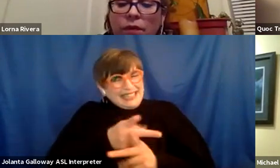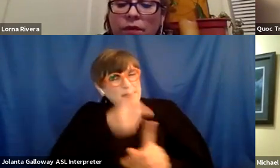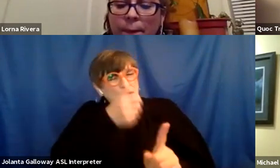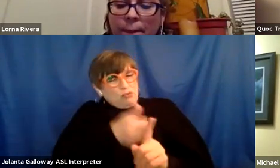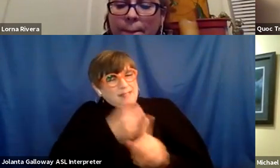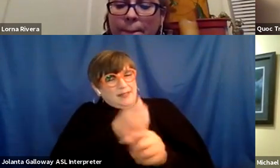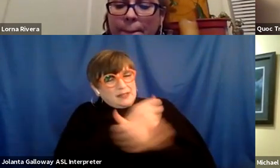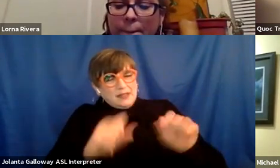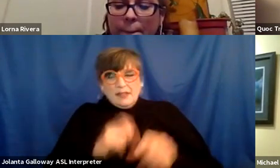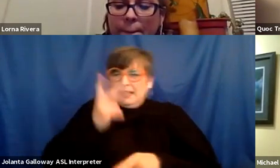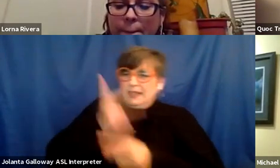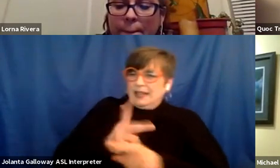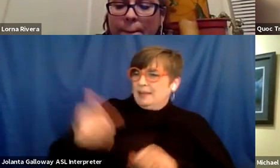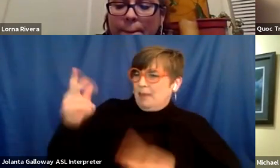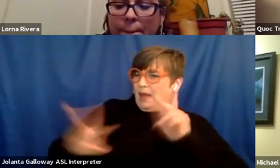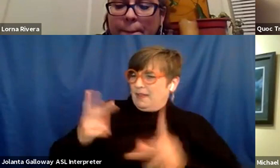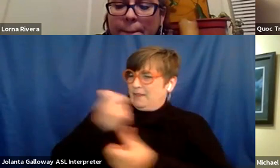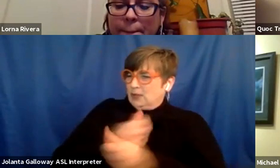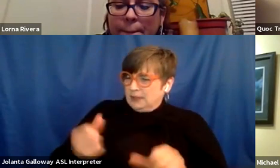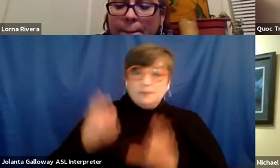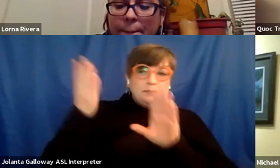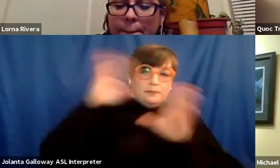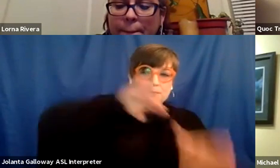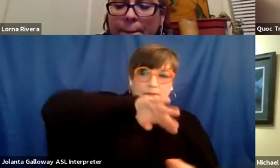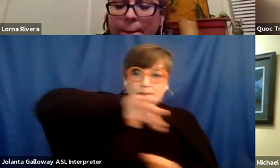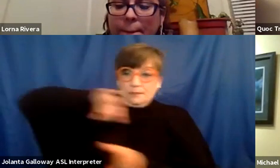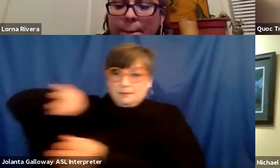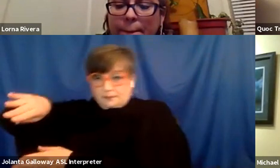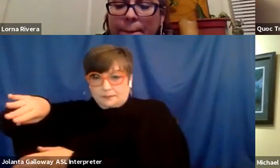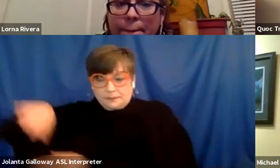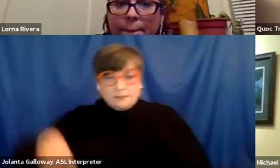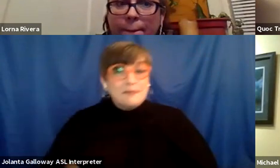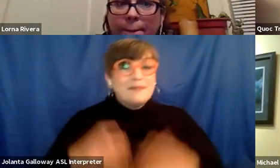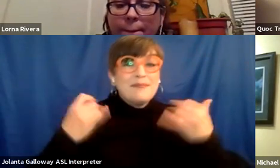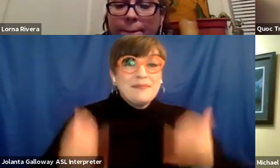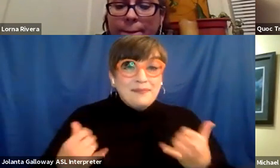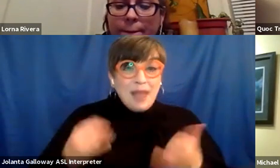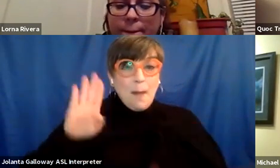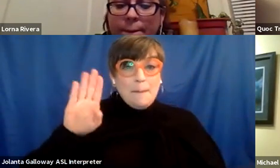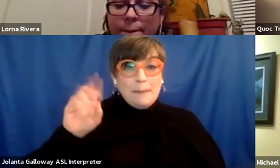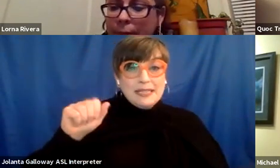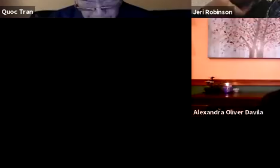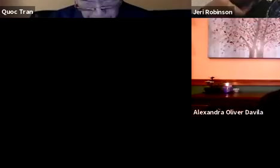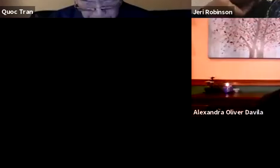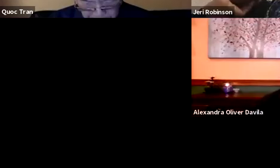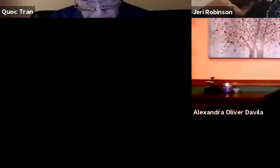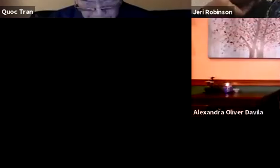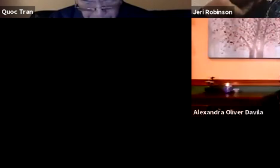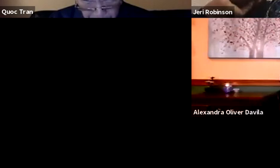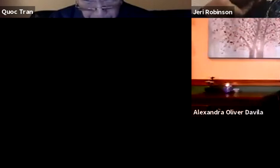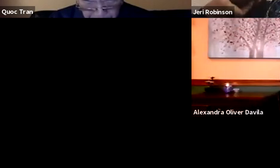safe. Now on to my BSAC report. For the Environmental Justice